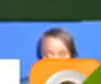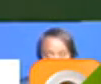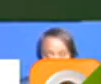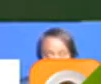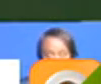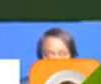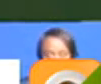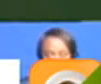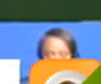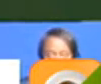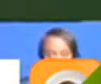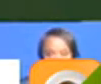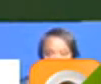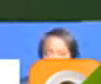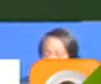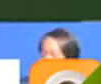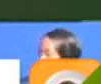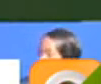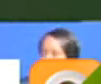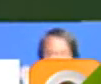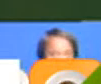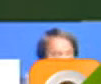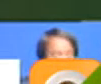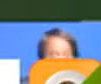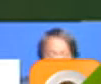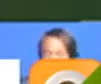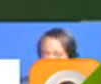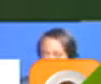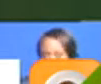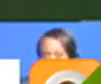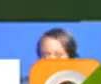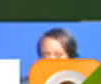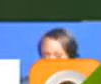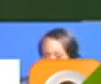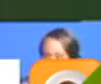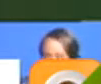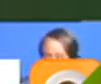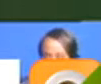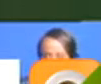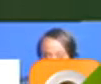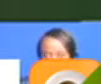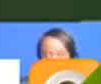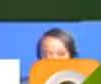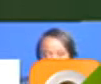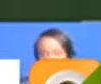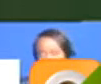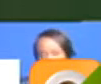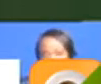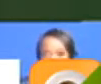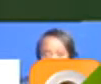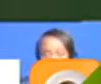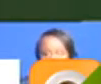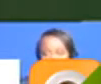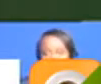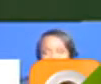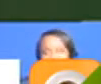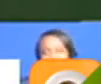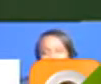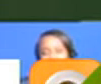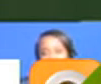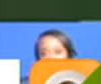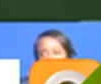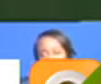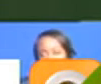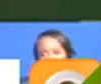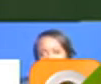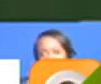we've had a wonderful meeting this morning. I think we have introduced the new members who are here for the first time.